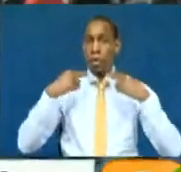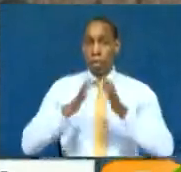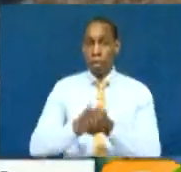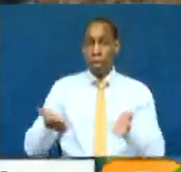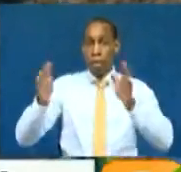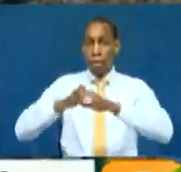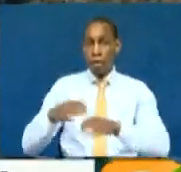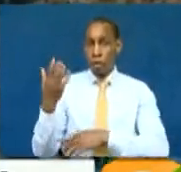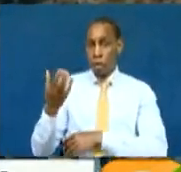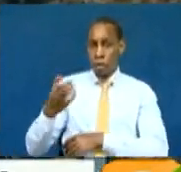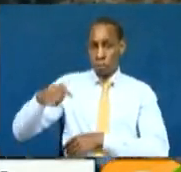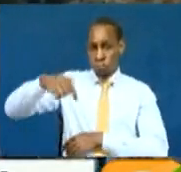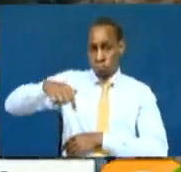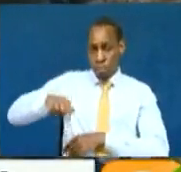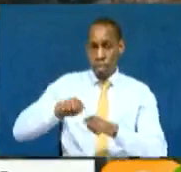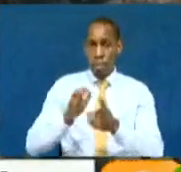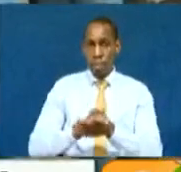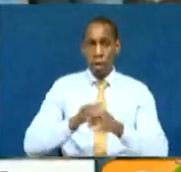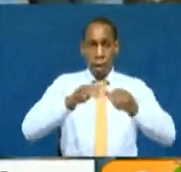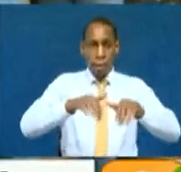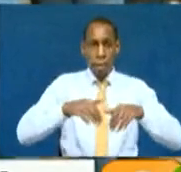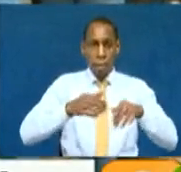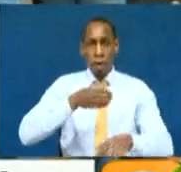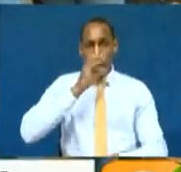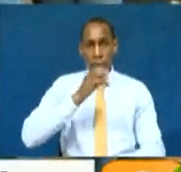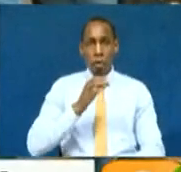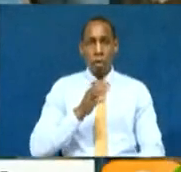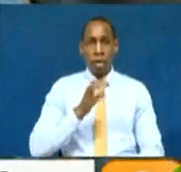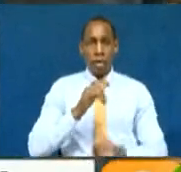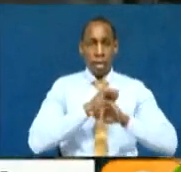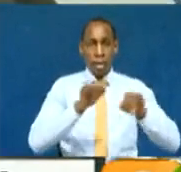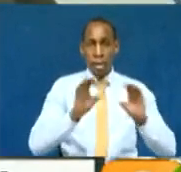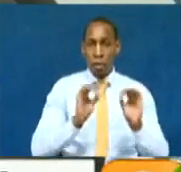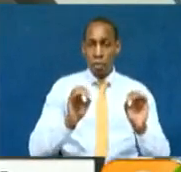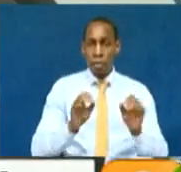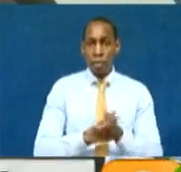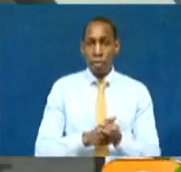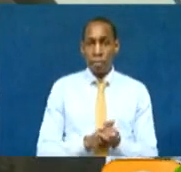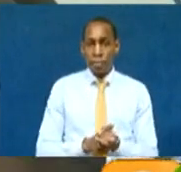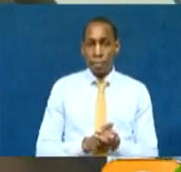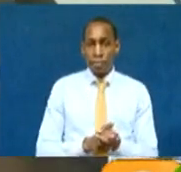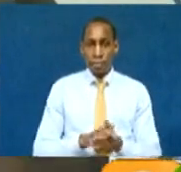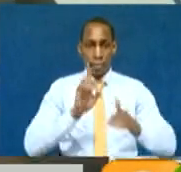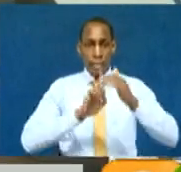in the collapsed Abimbo gold mine and had to drink muddy water and breathe pumped oxygen to survive.